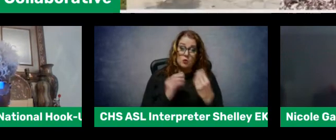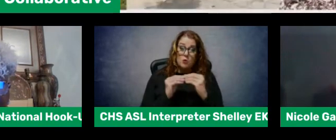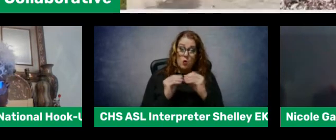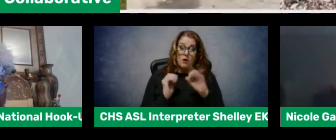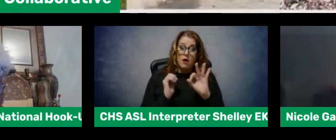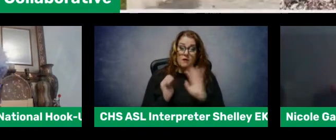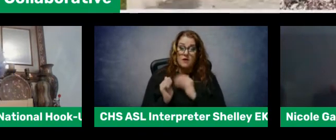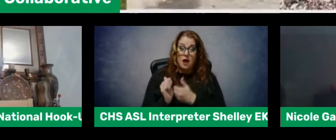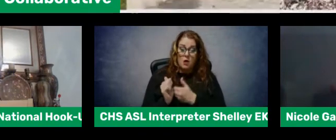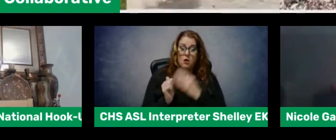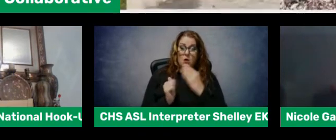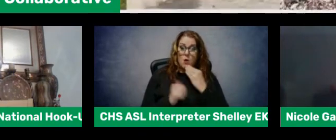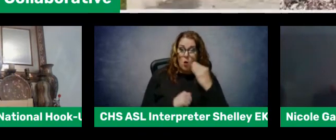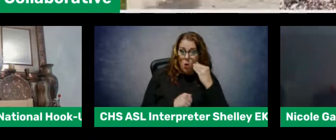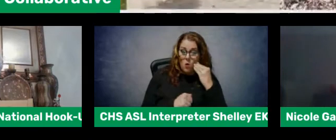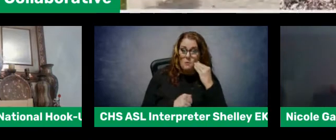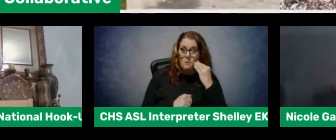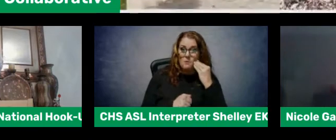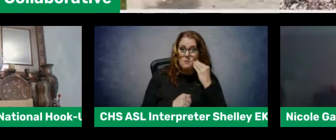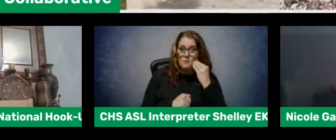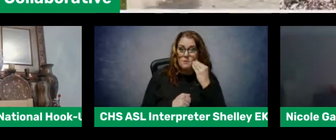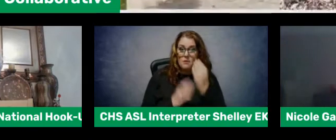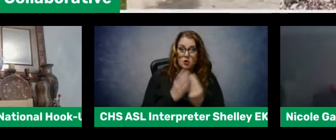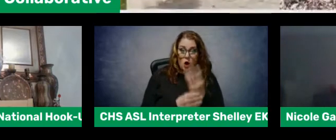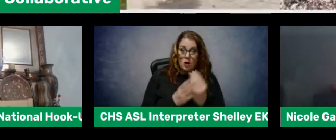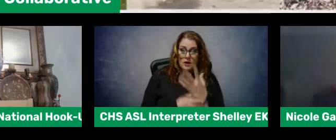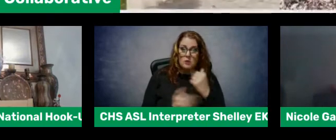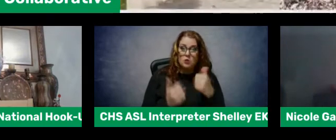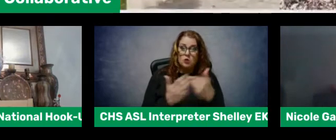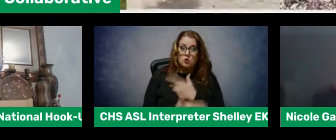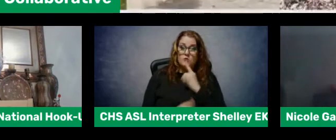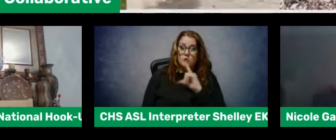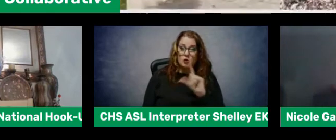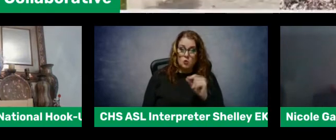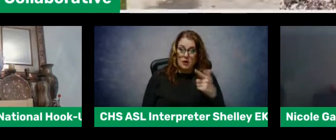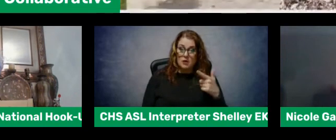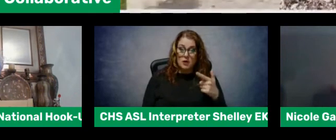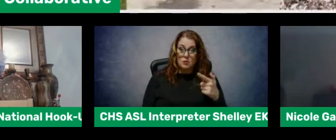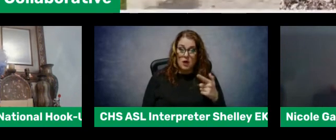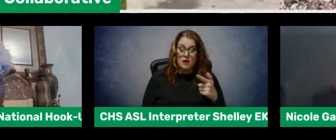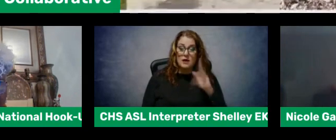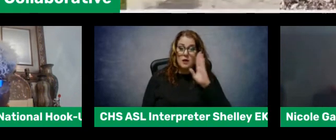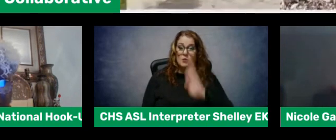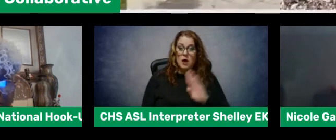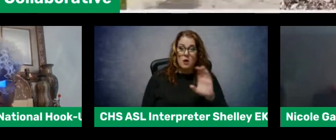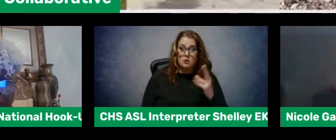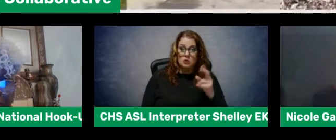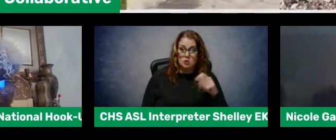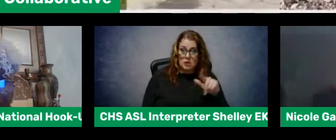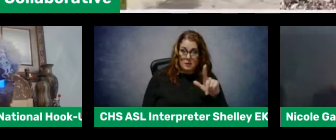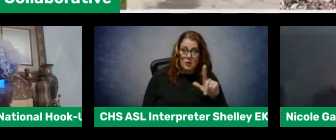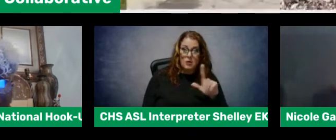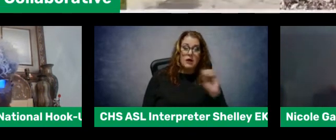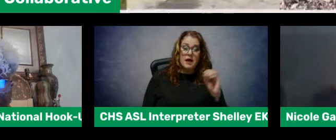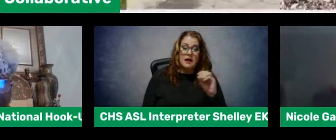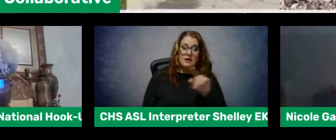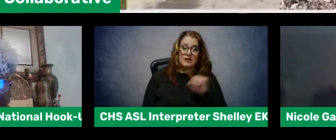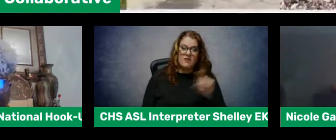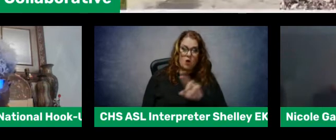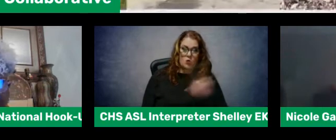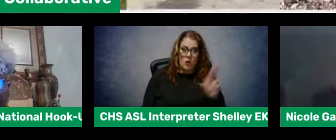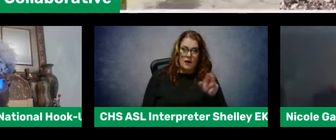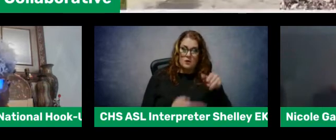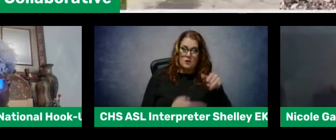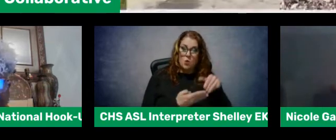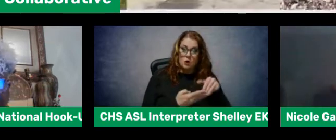our home garden was new for 2021 at Brown Chapel. And then in the far right corner